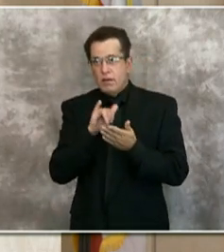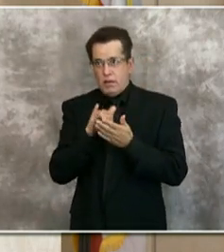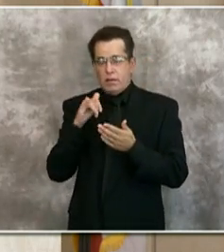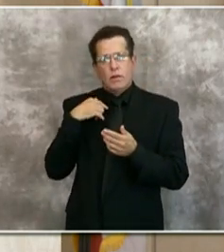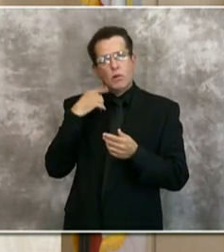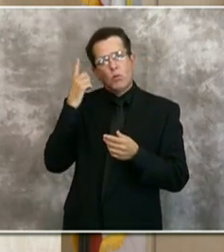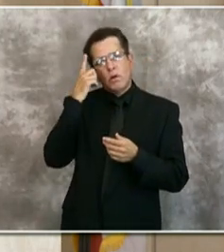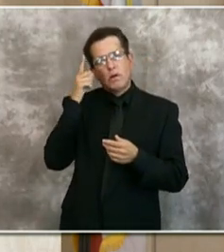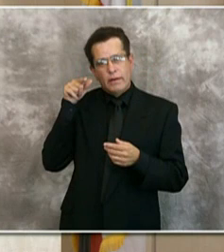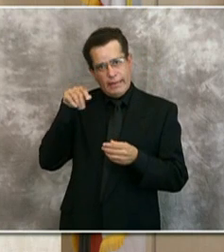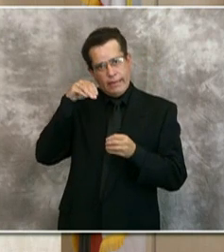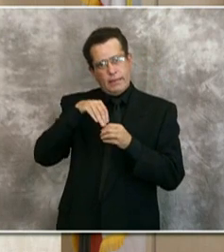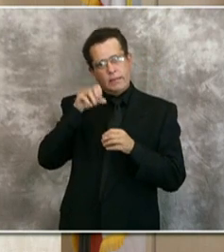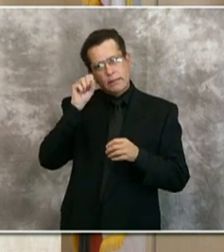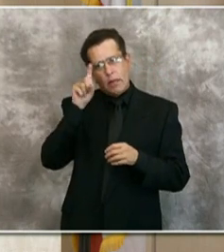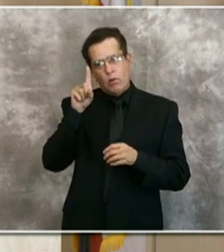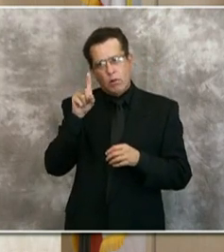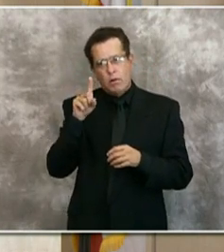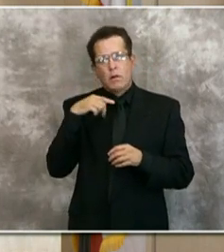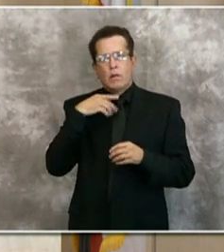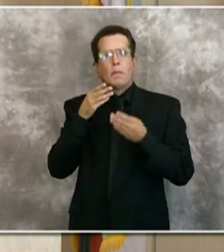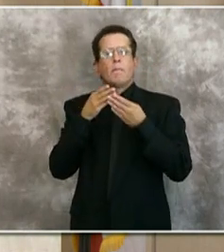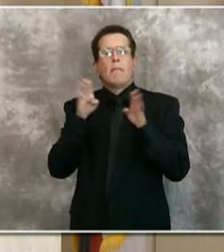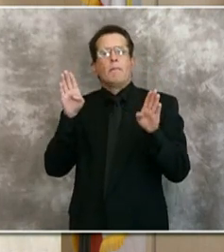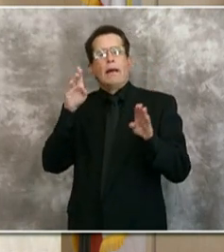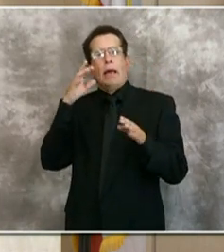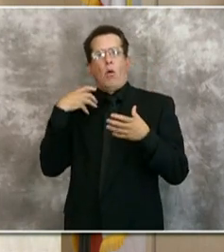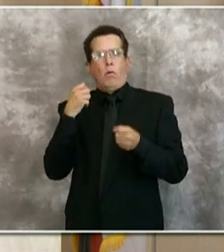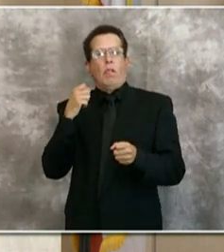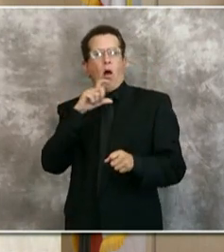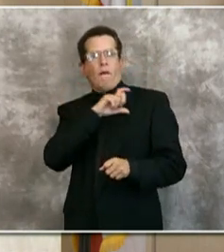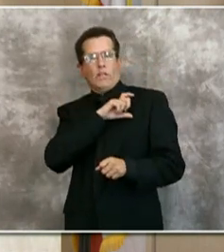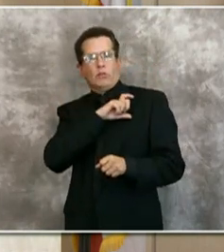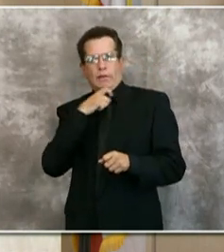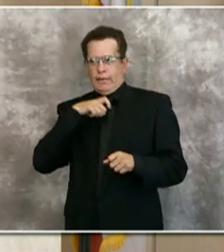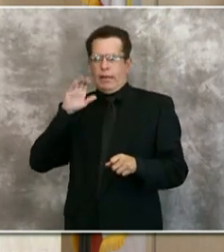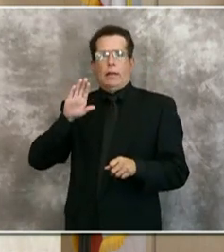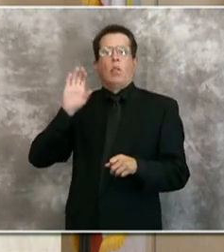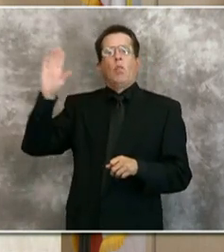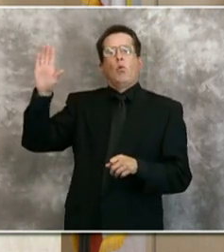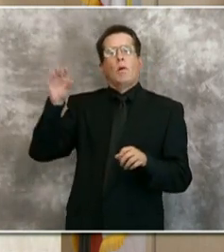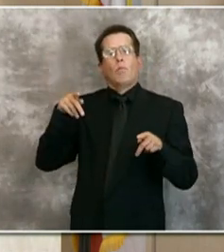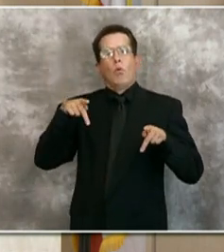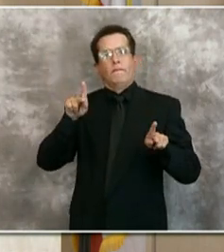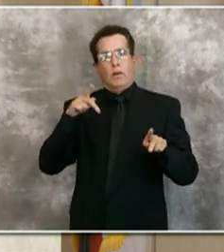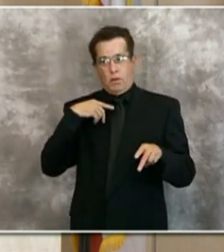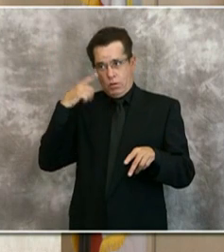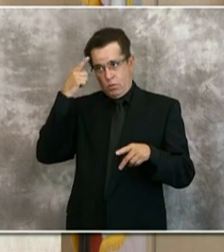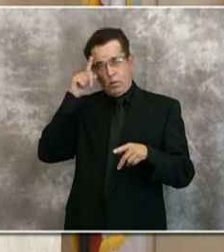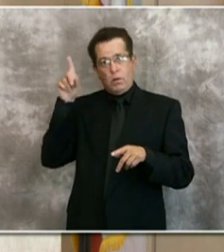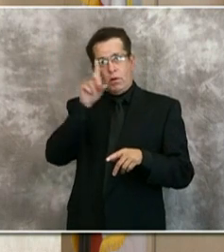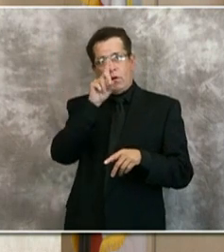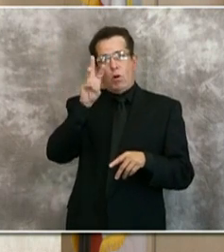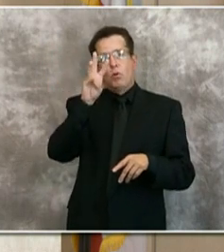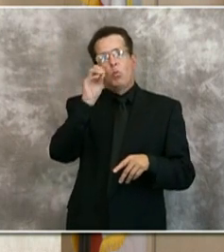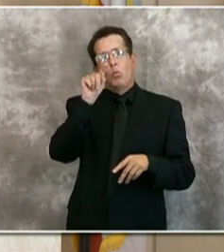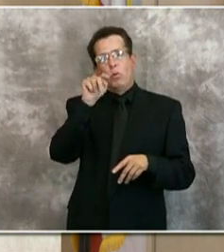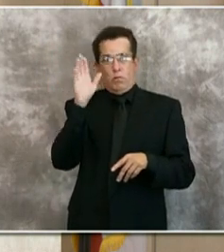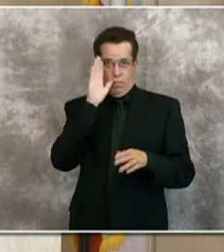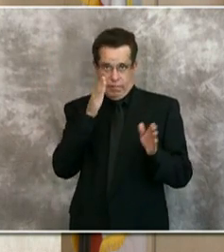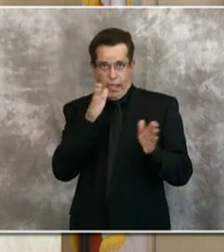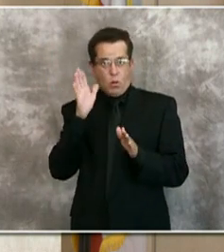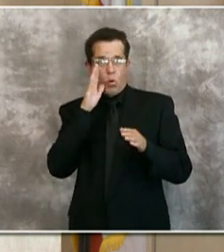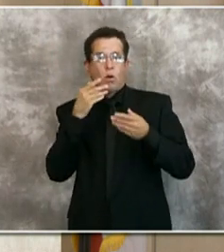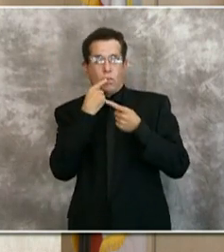this, but both require the public health officer's approval. So I have a two-part question. First, does Dr. Wooten plan to okay these outdoor services?